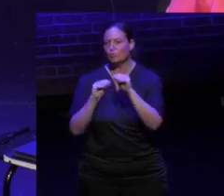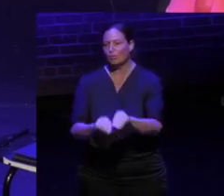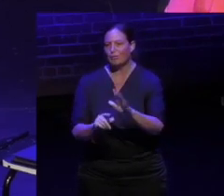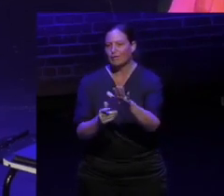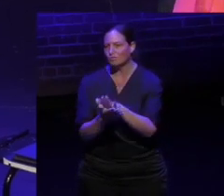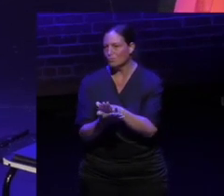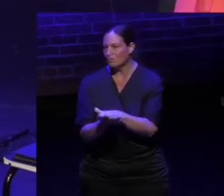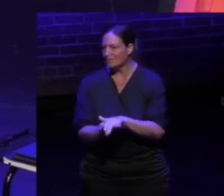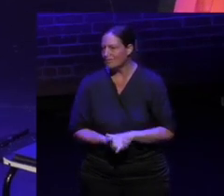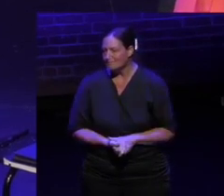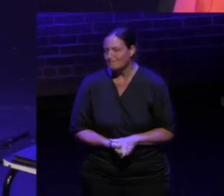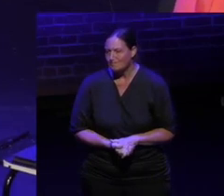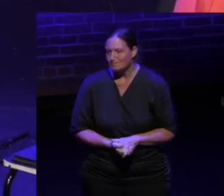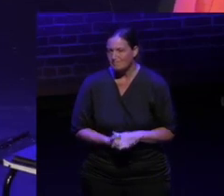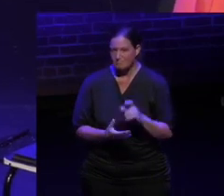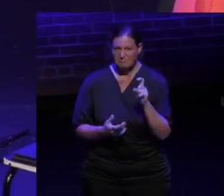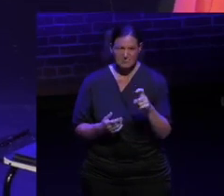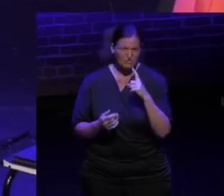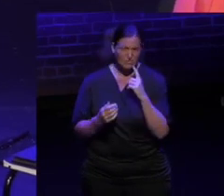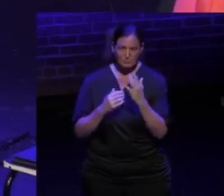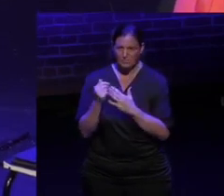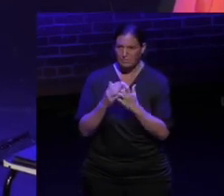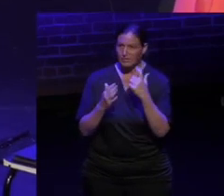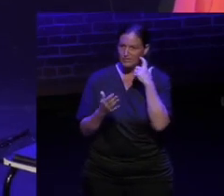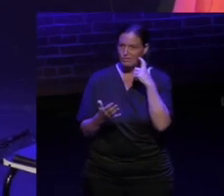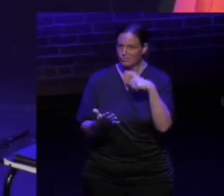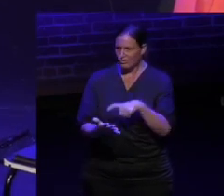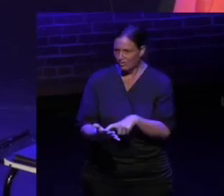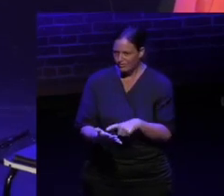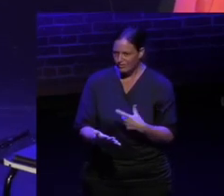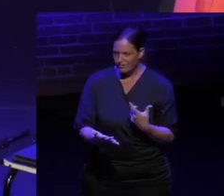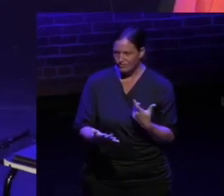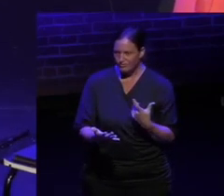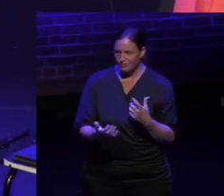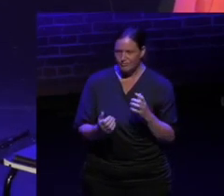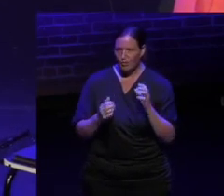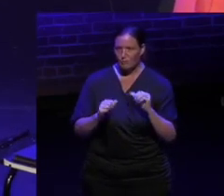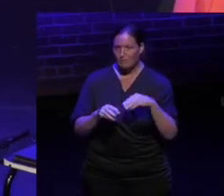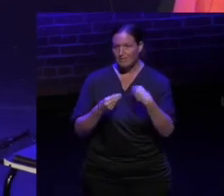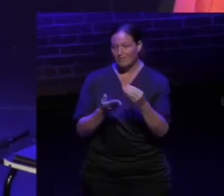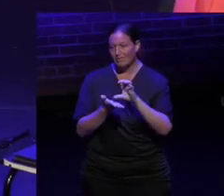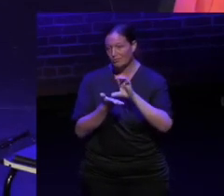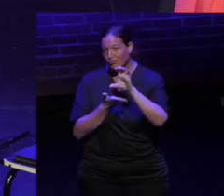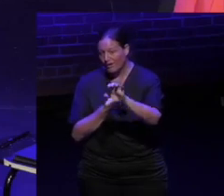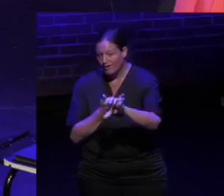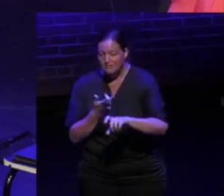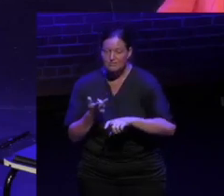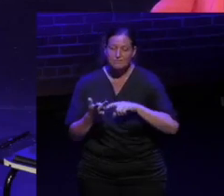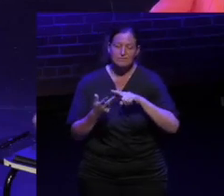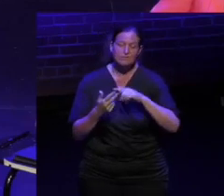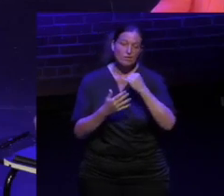more. And we need to just be comfortable with acknowledging that we can give grants, we can support